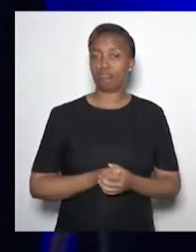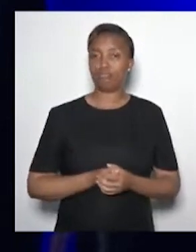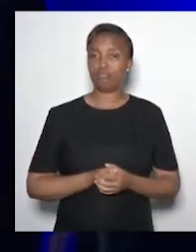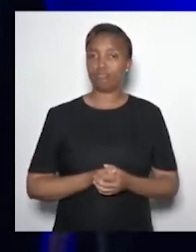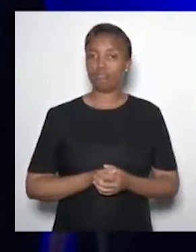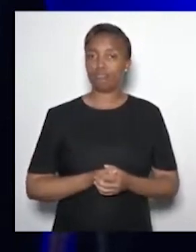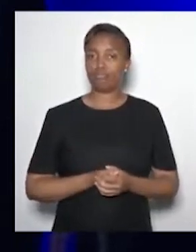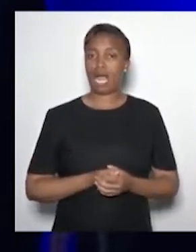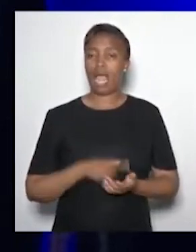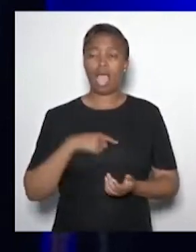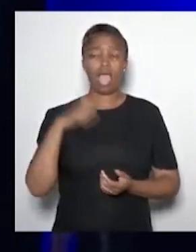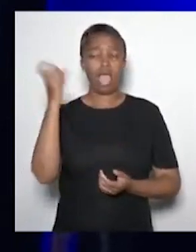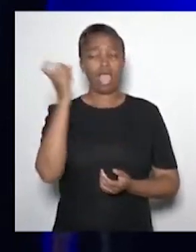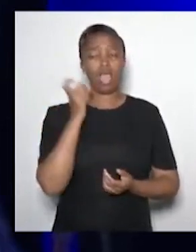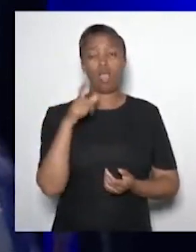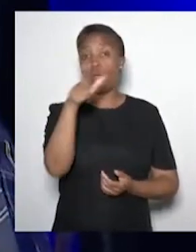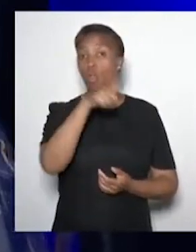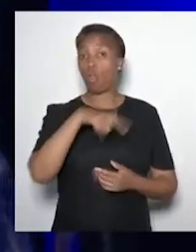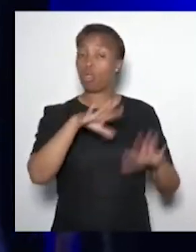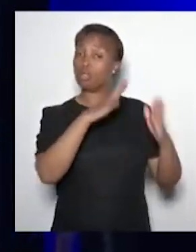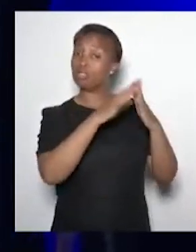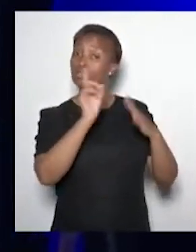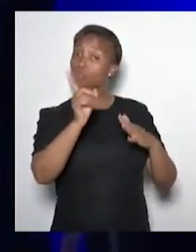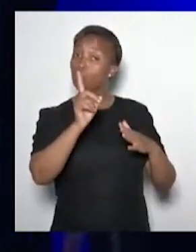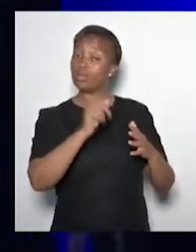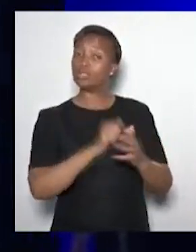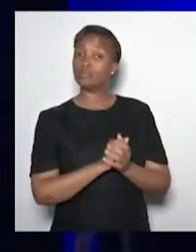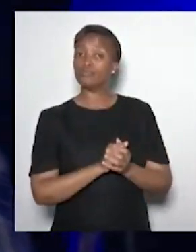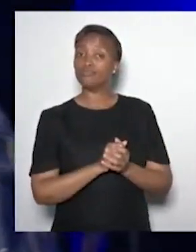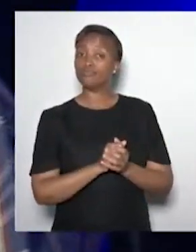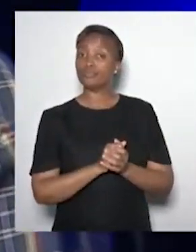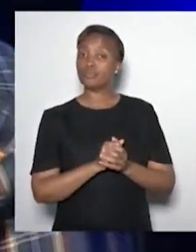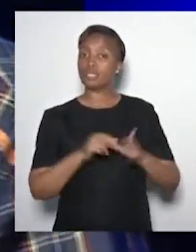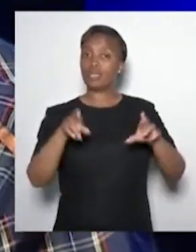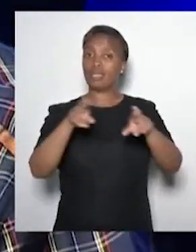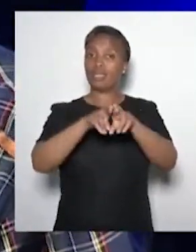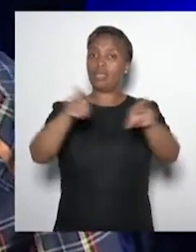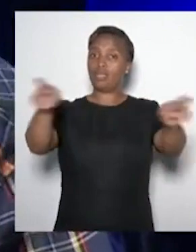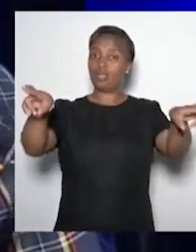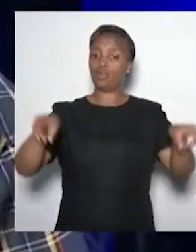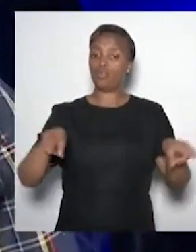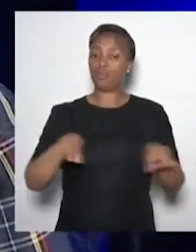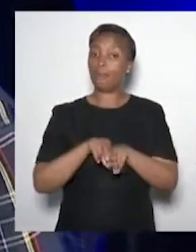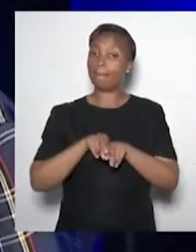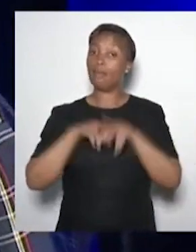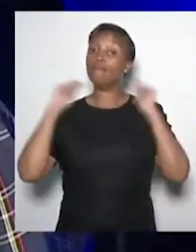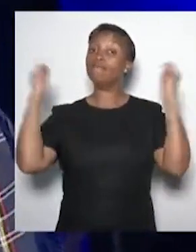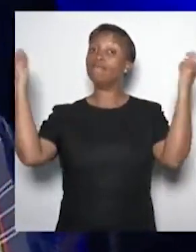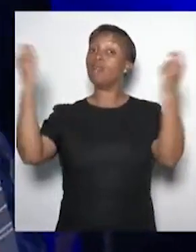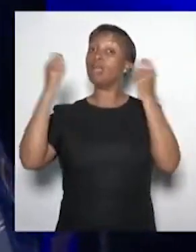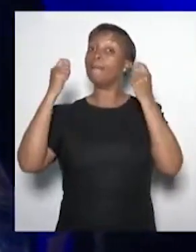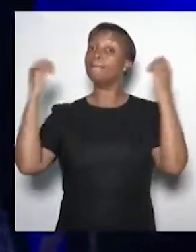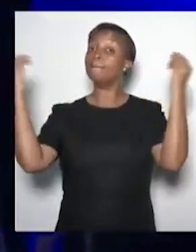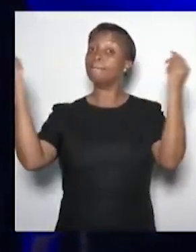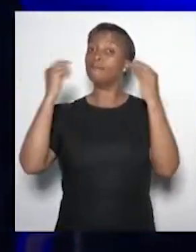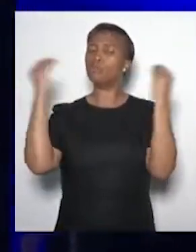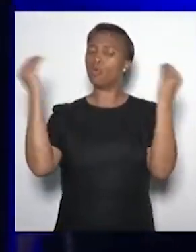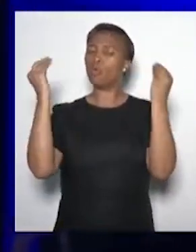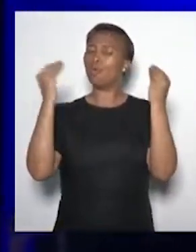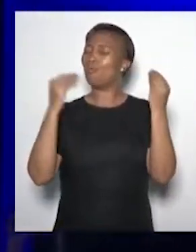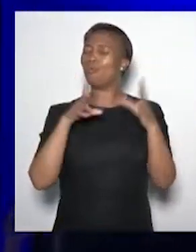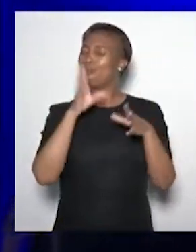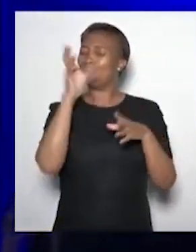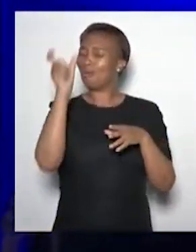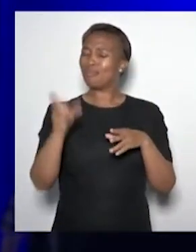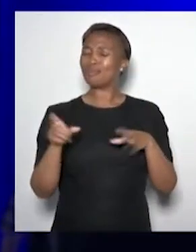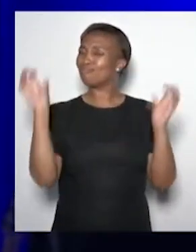I call a local church a room of fame, where a nobody can